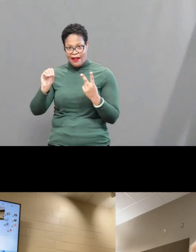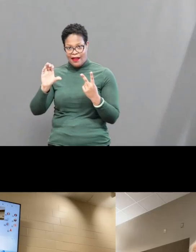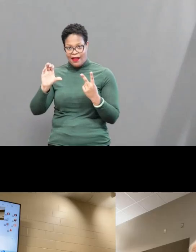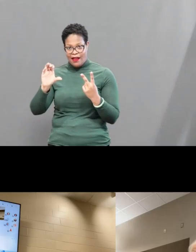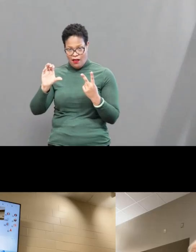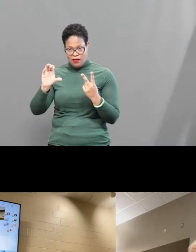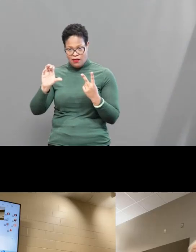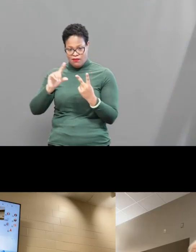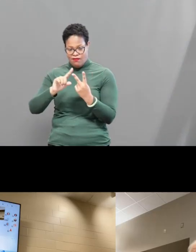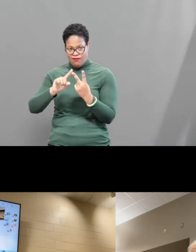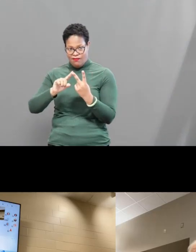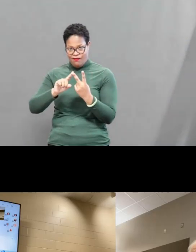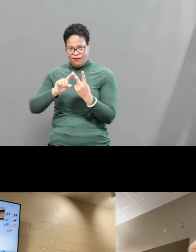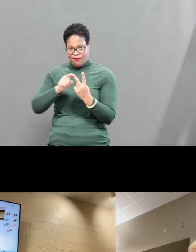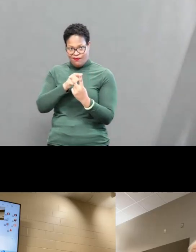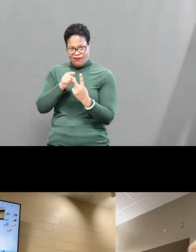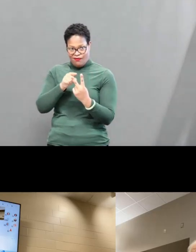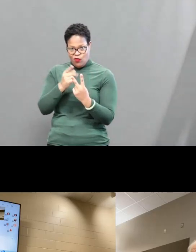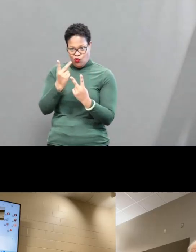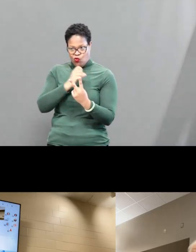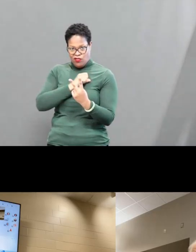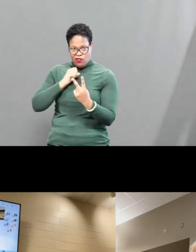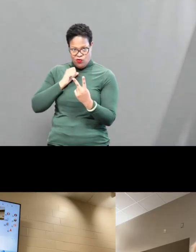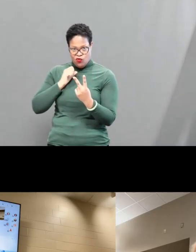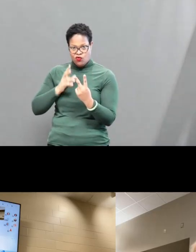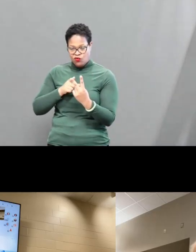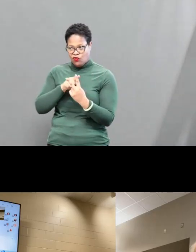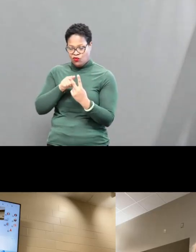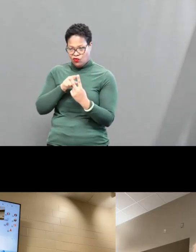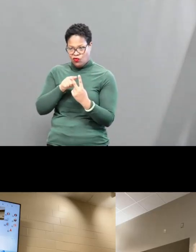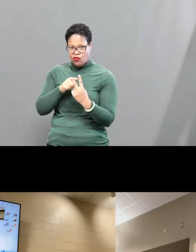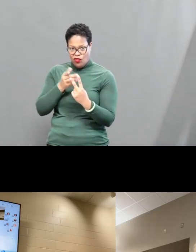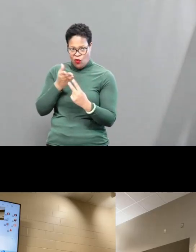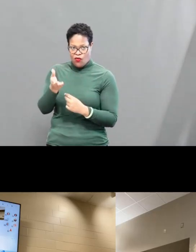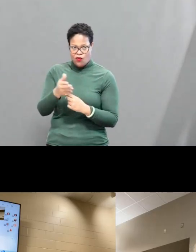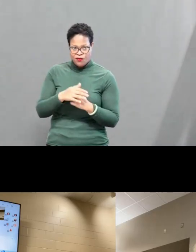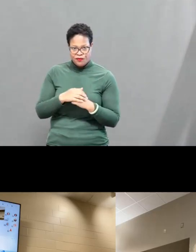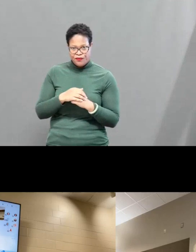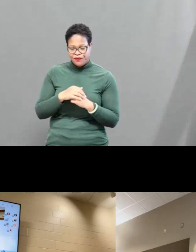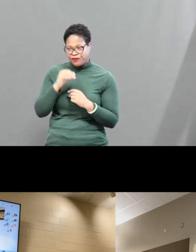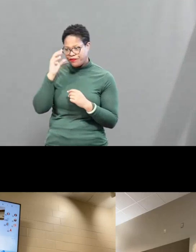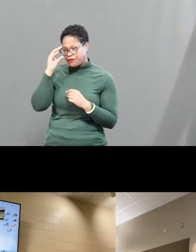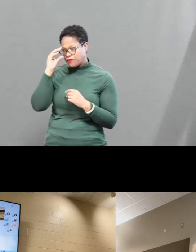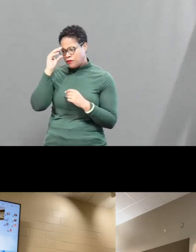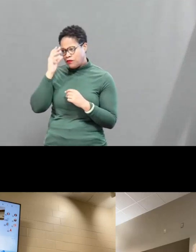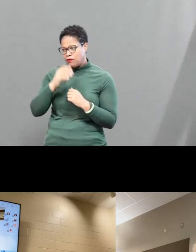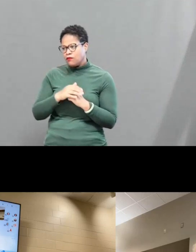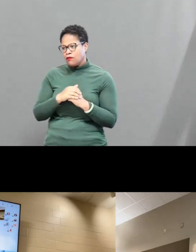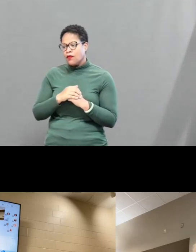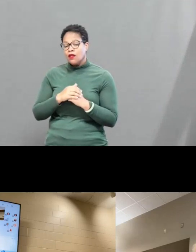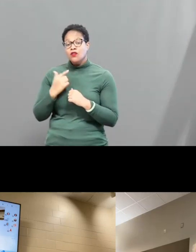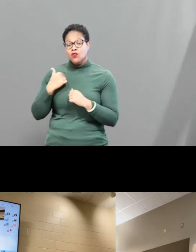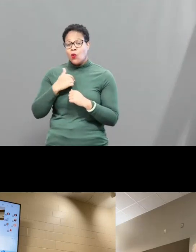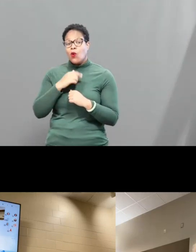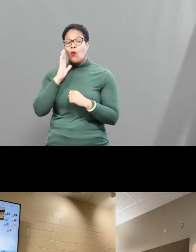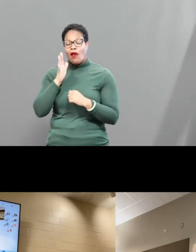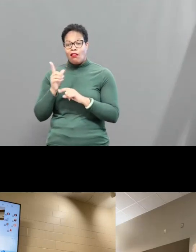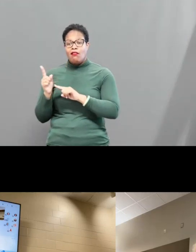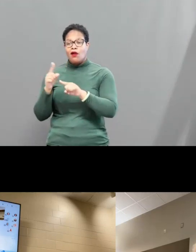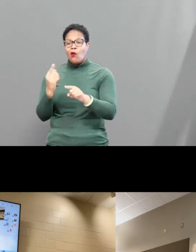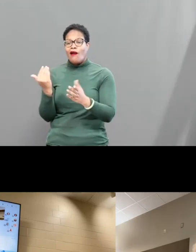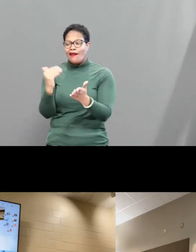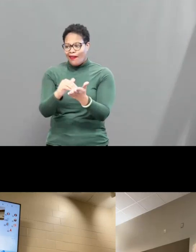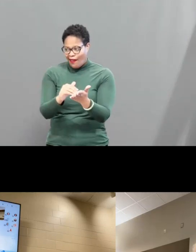Adcoc, is the other senator there. So we'll be going back